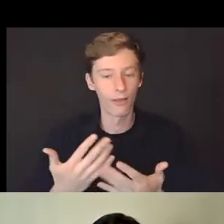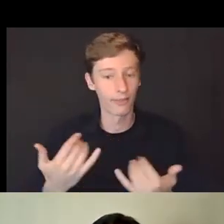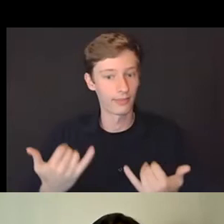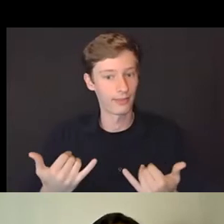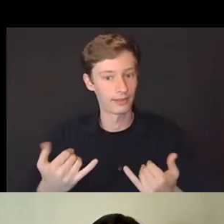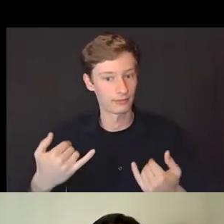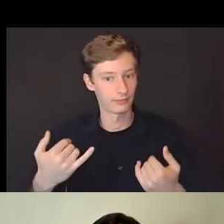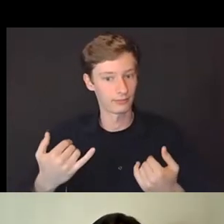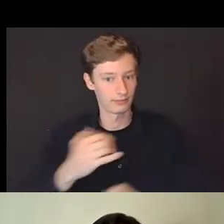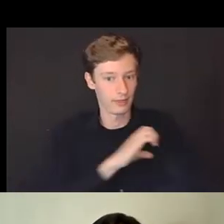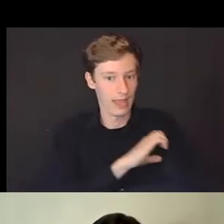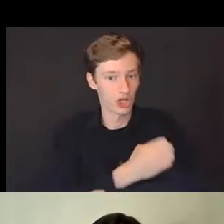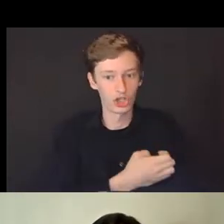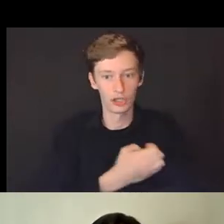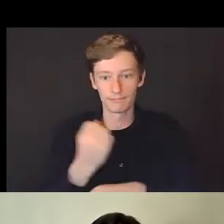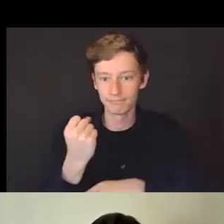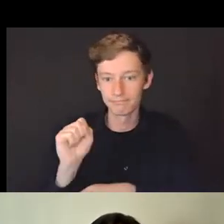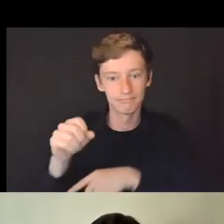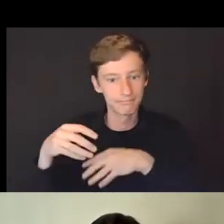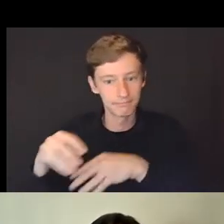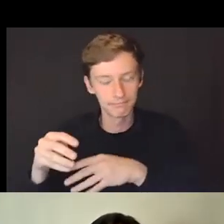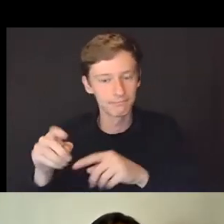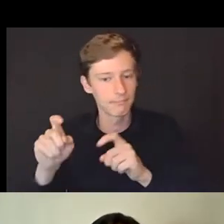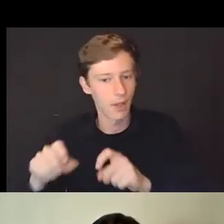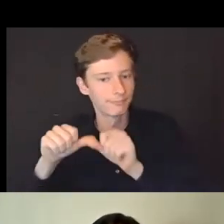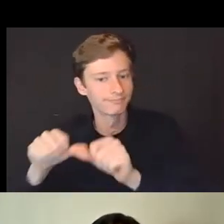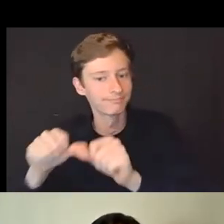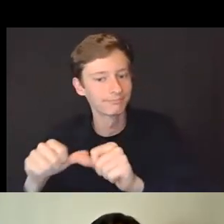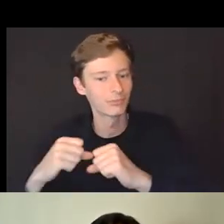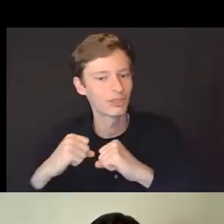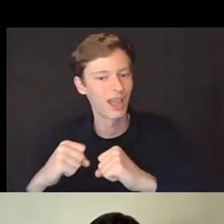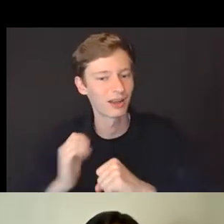stay firm on protecting the progress we've already made.